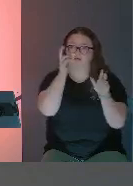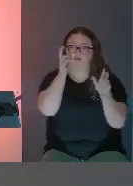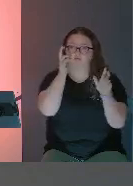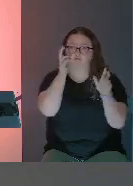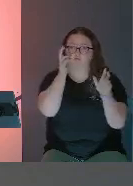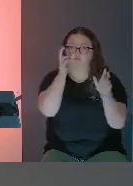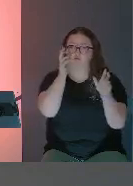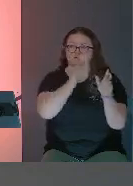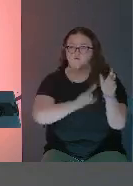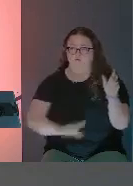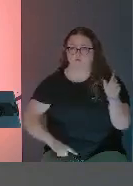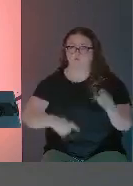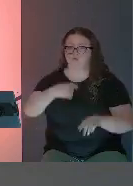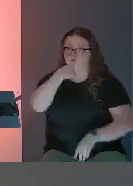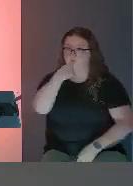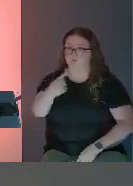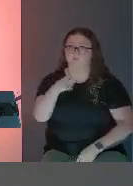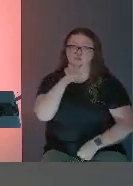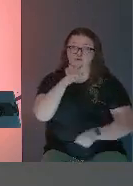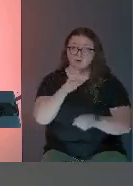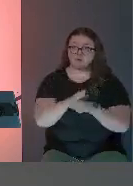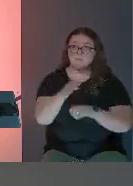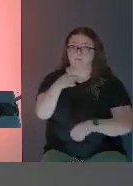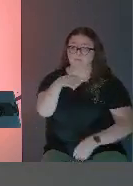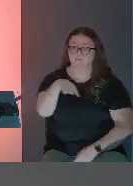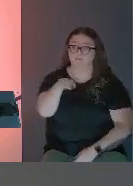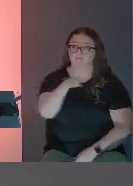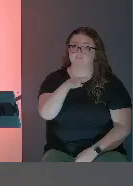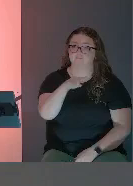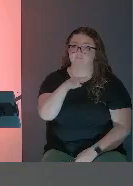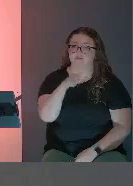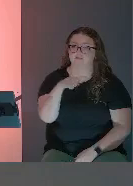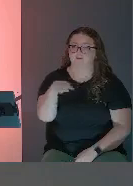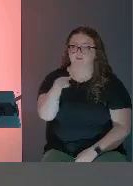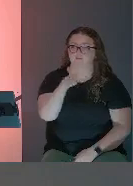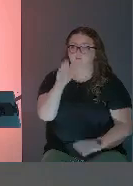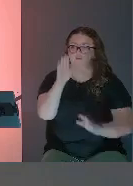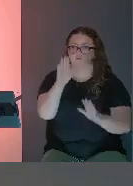had sworn unto them, and they were greatly